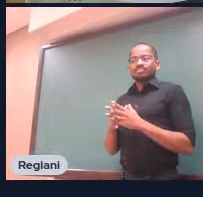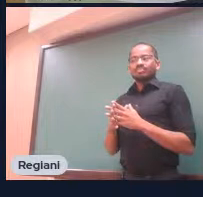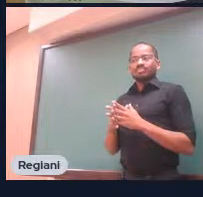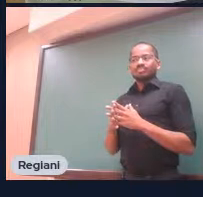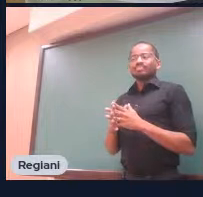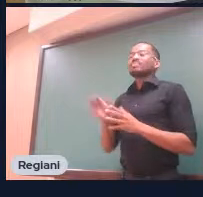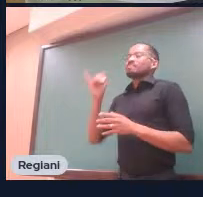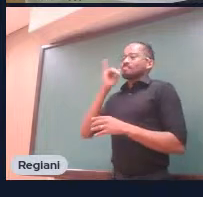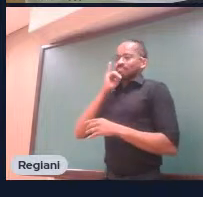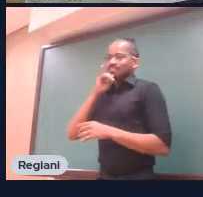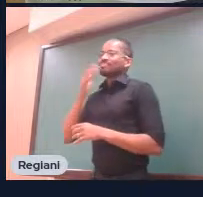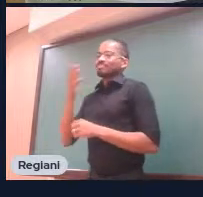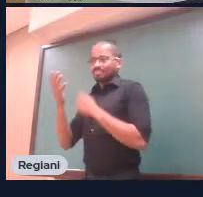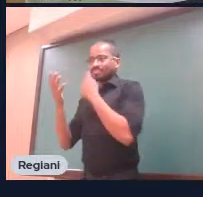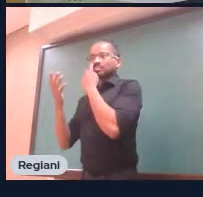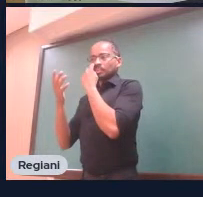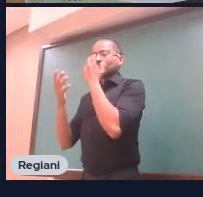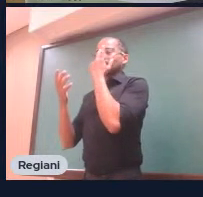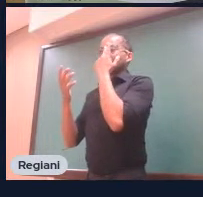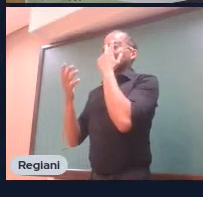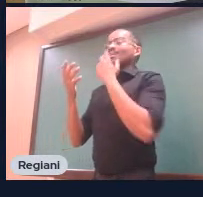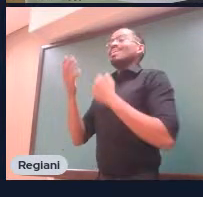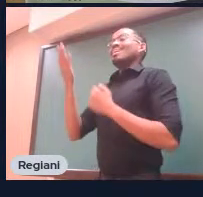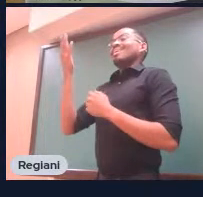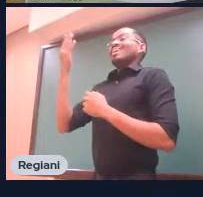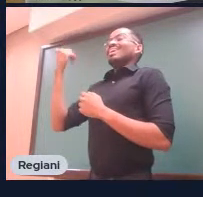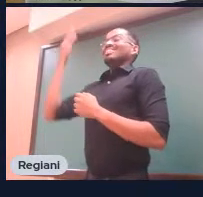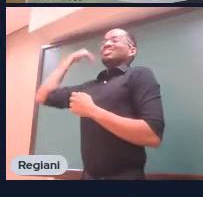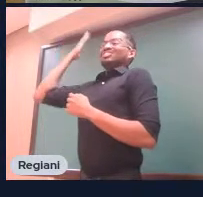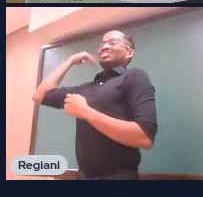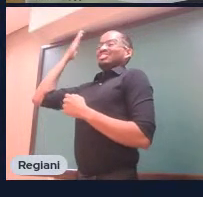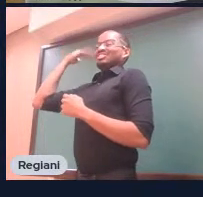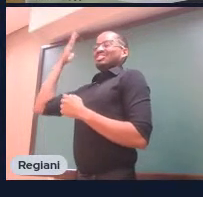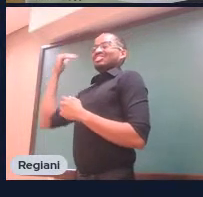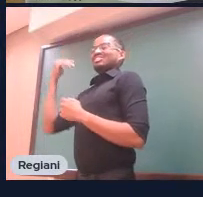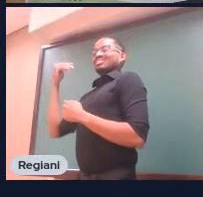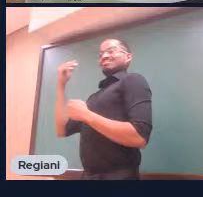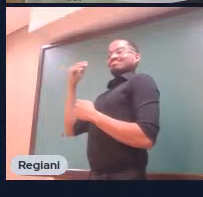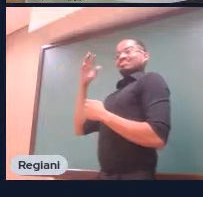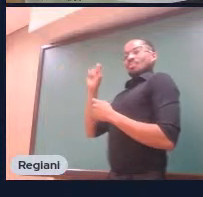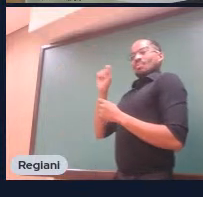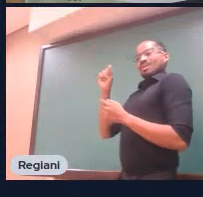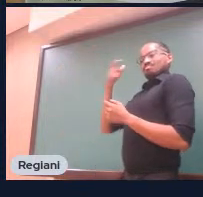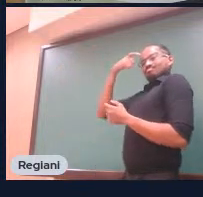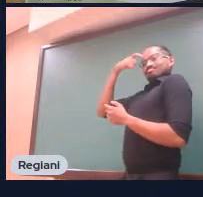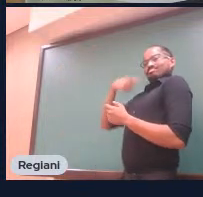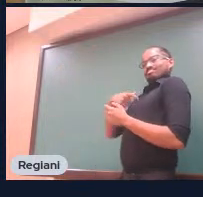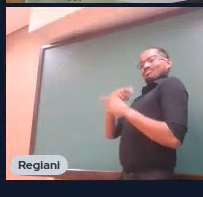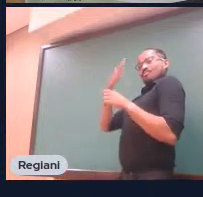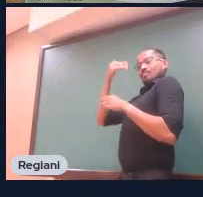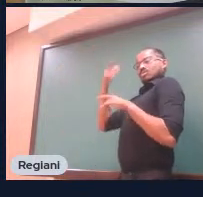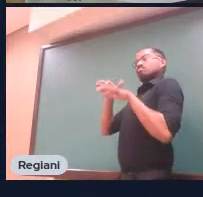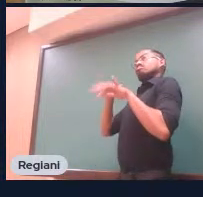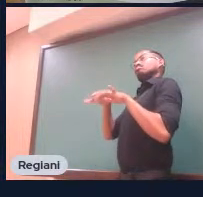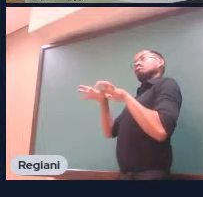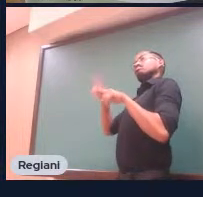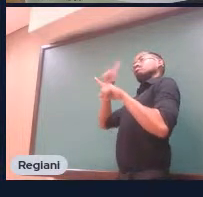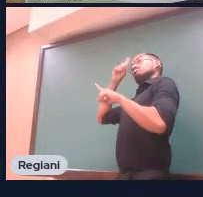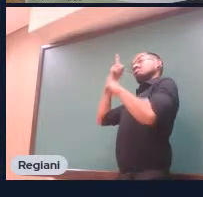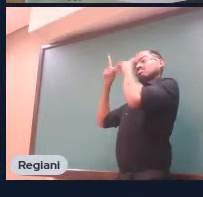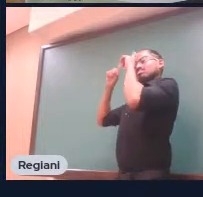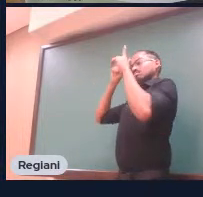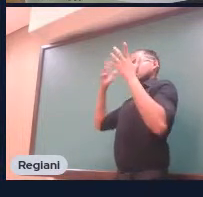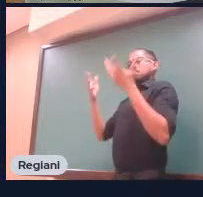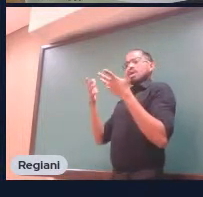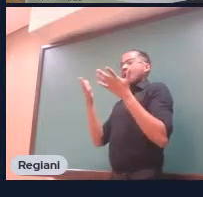his string quartets, the machine will tell you. Now you will be very surprised, at least I was this weekend when Reggiani and her family took